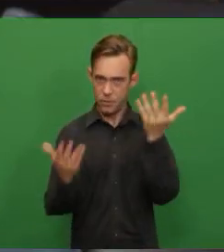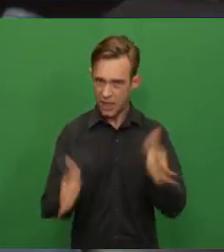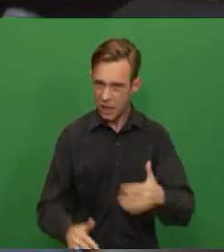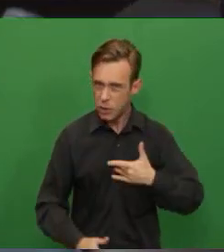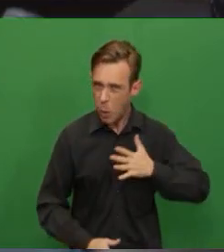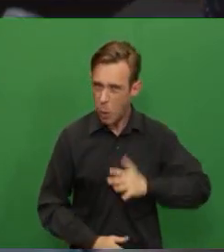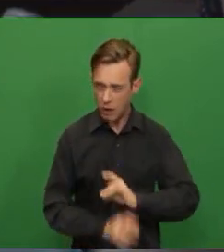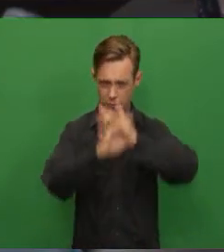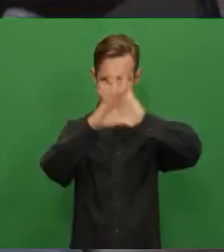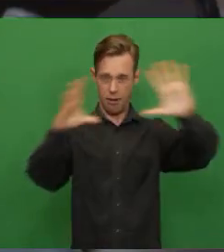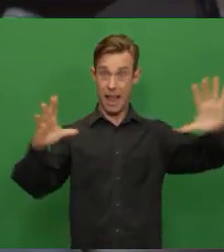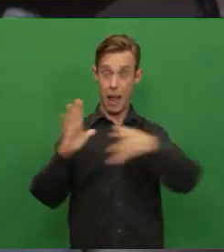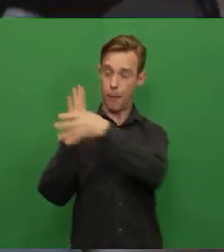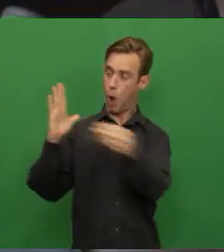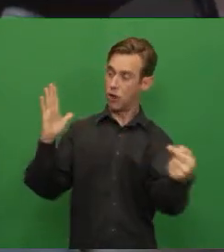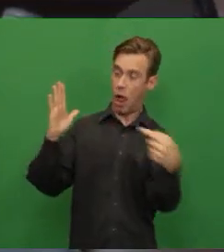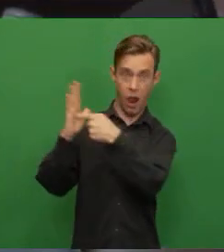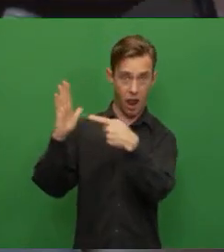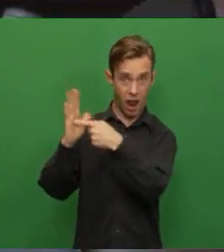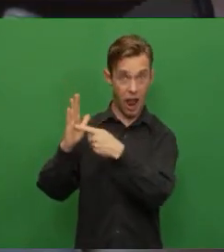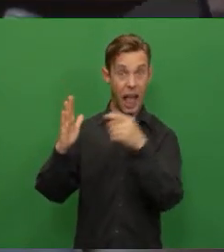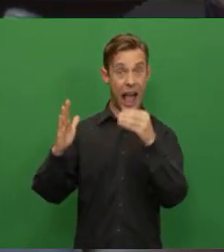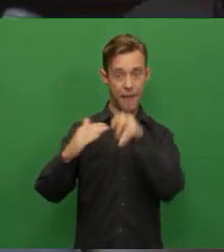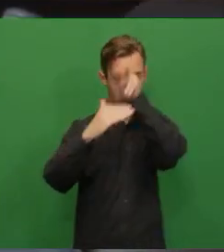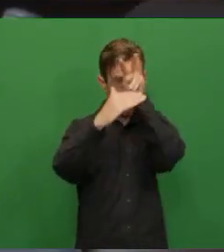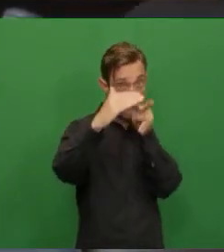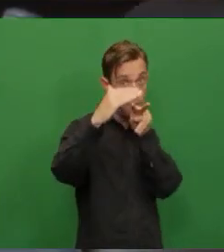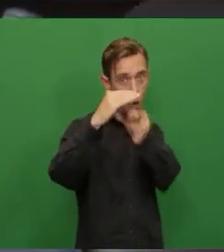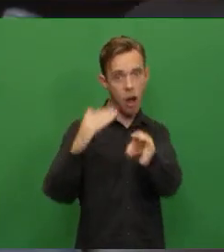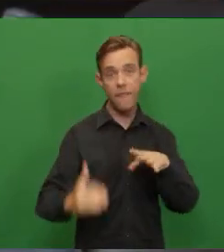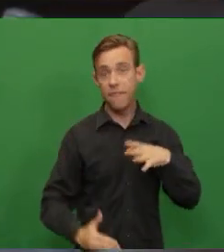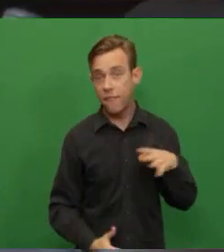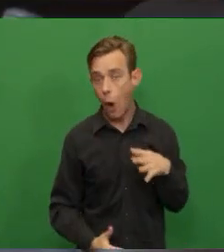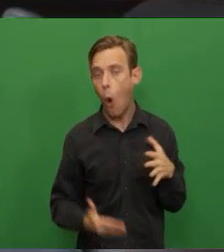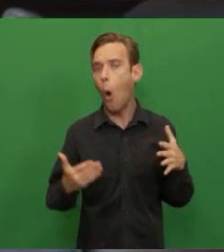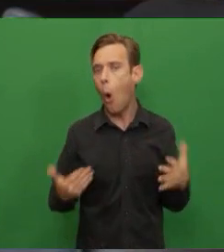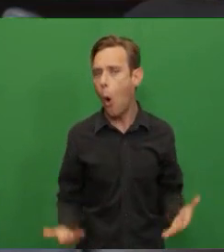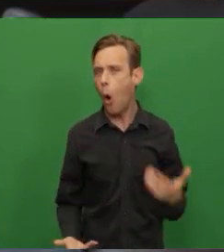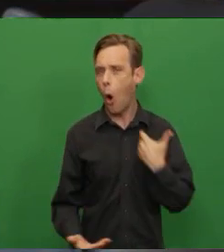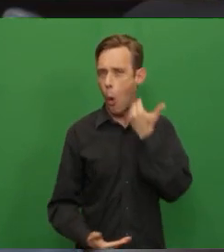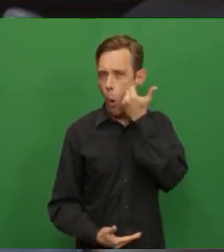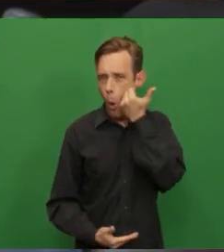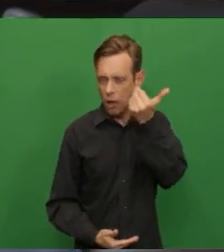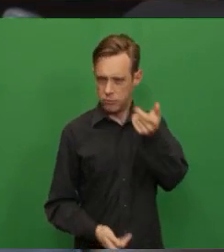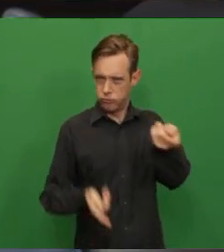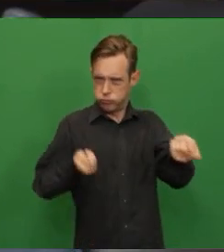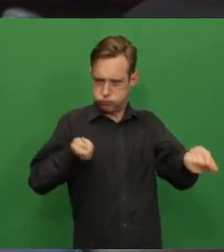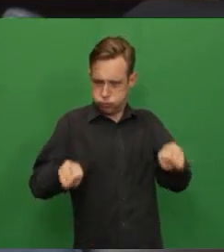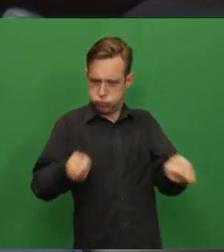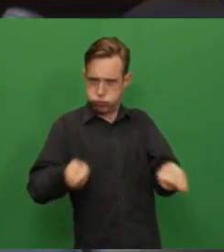is the QPM purely a forecast model, or does it aim to achieve any monetary